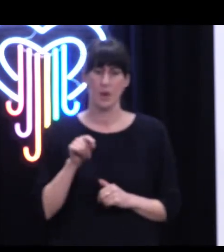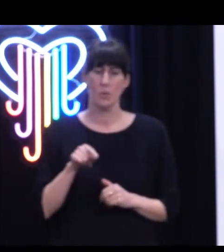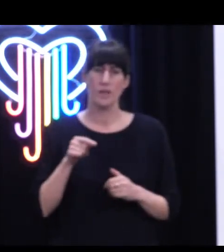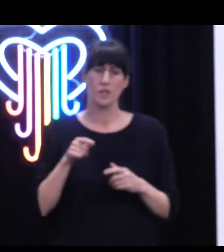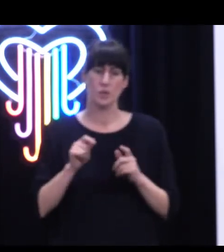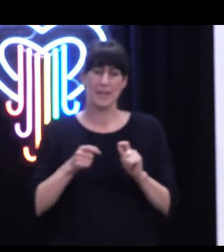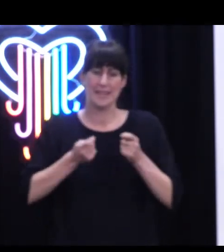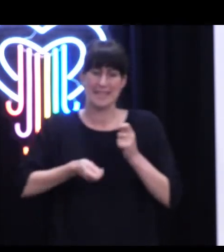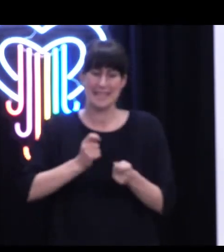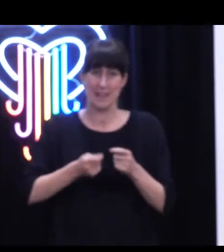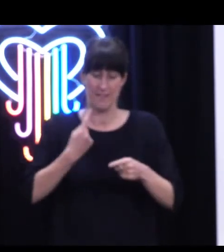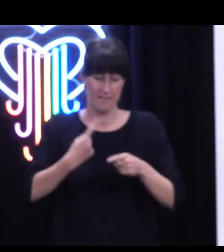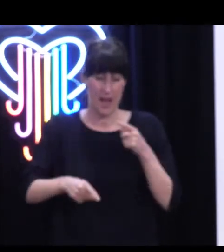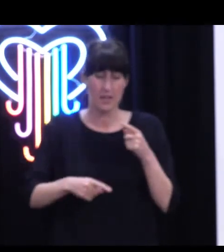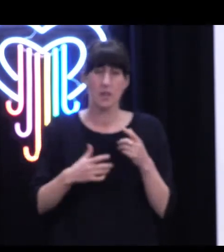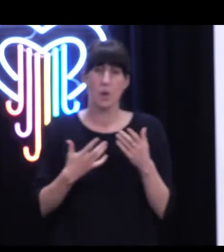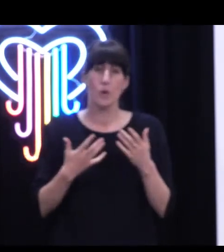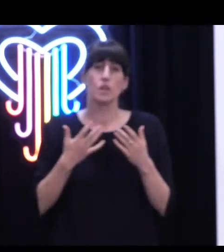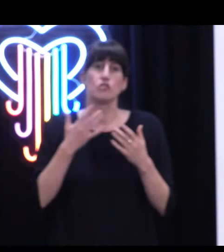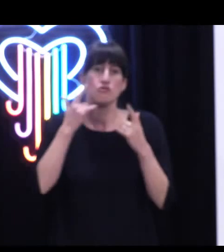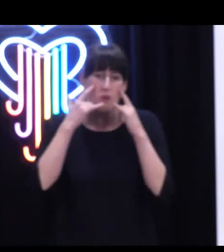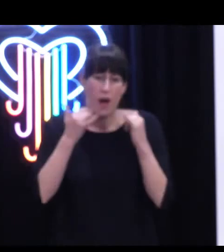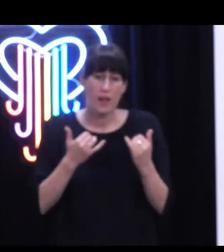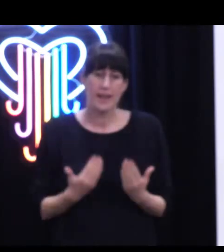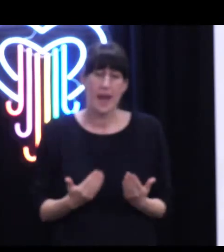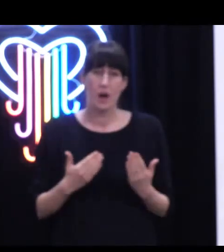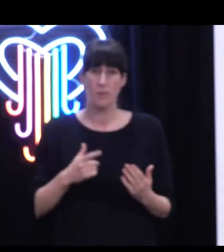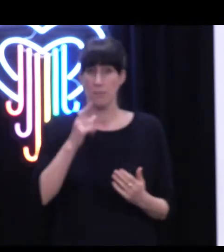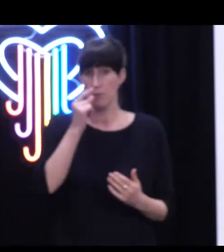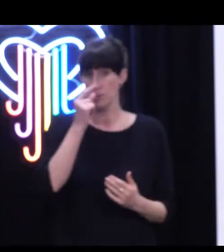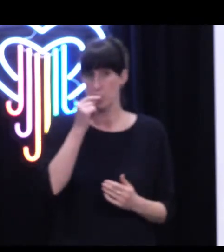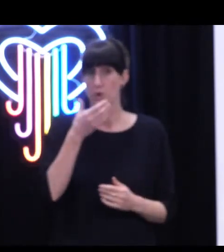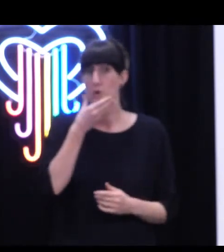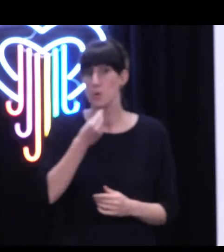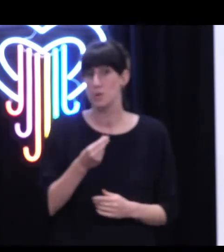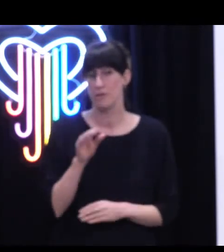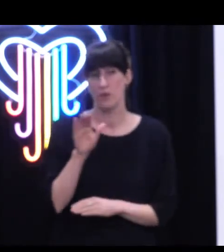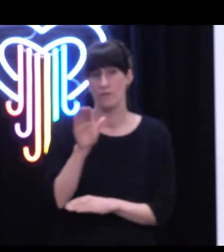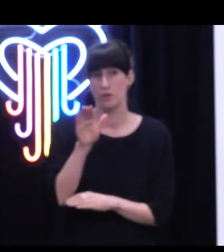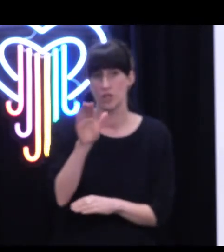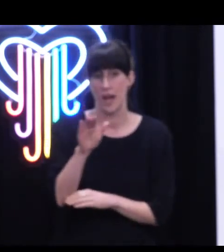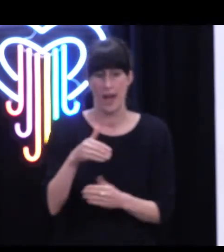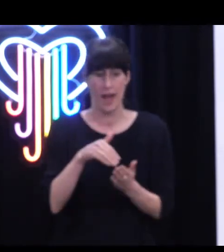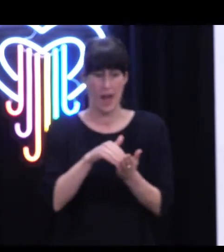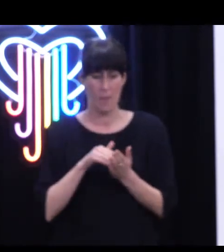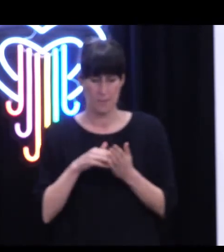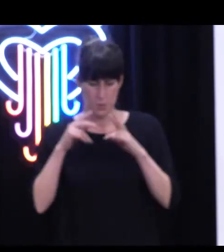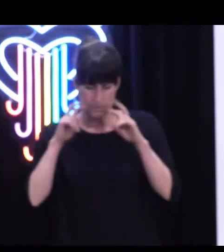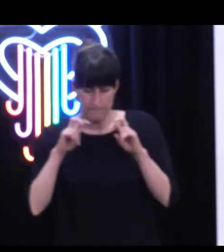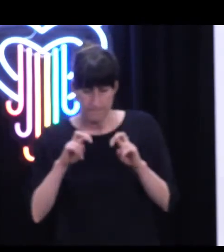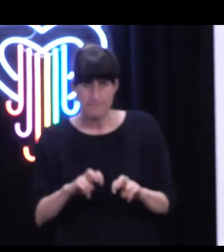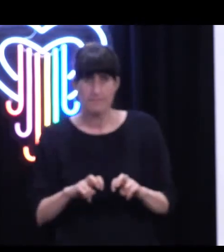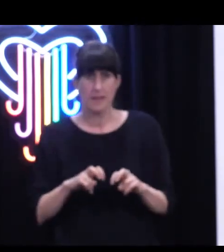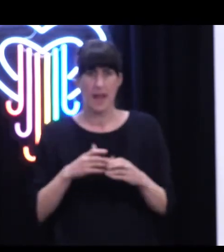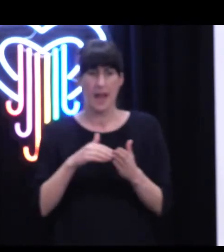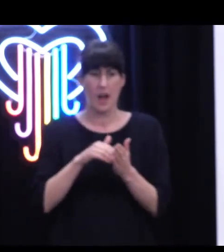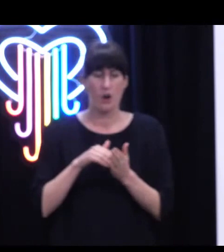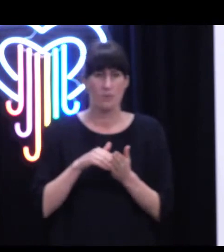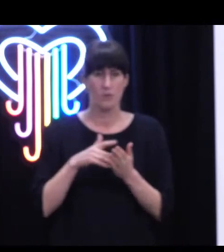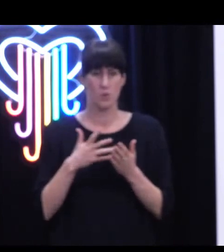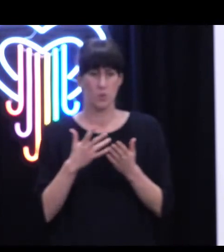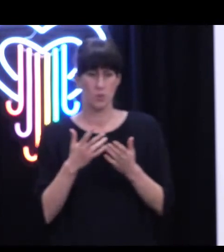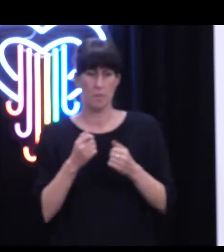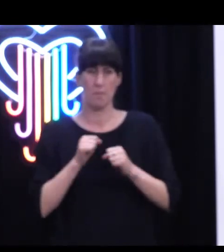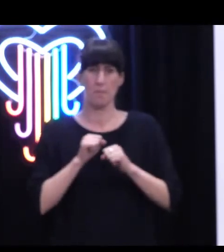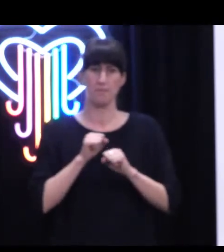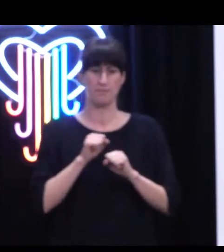now how we best use them in future to help identify new infections, support outbreak investigations through screening, and monitor disease trends.